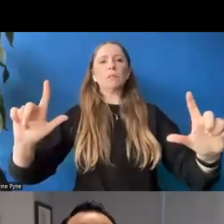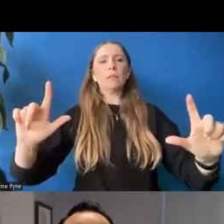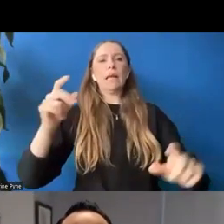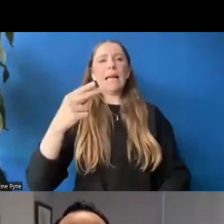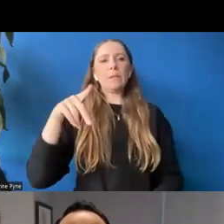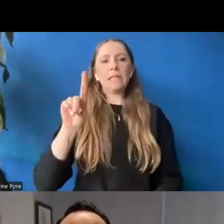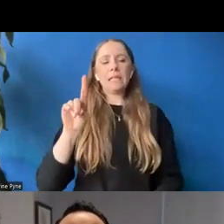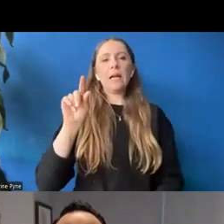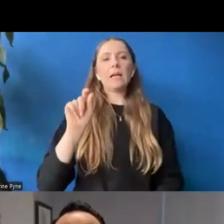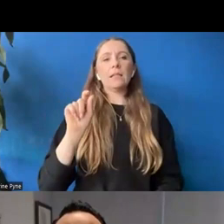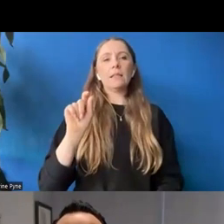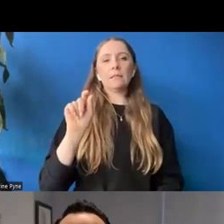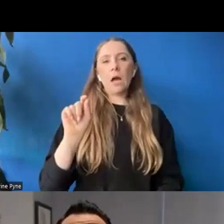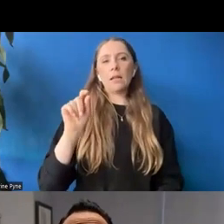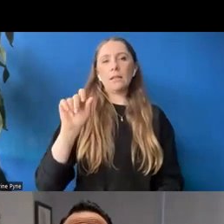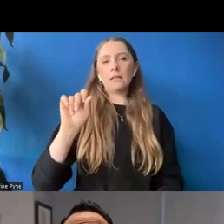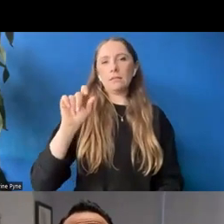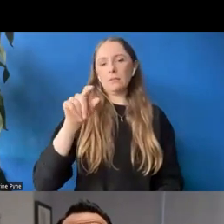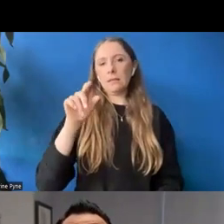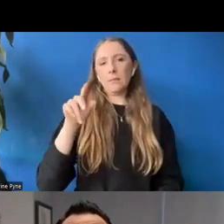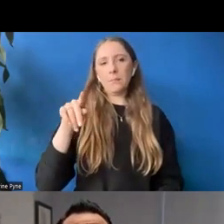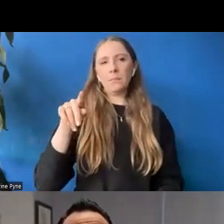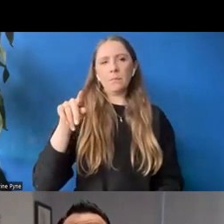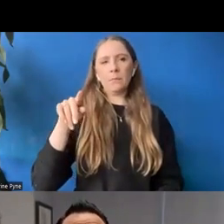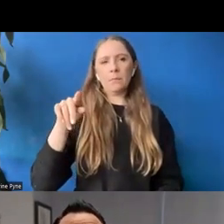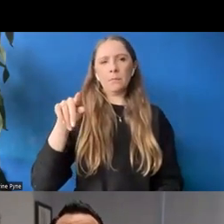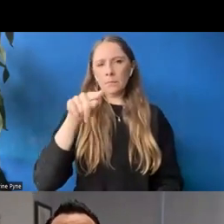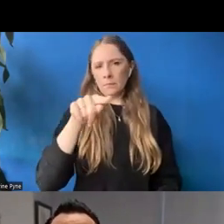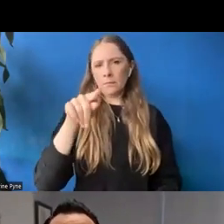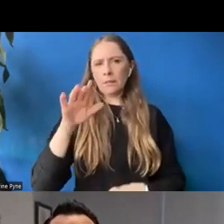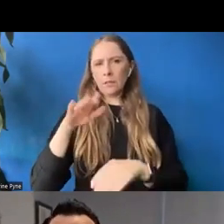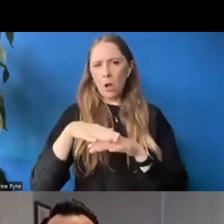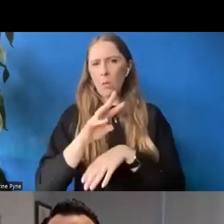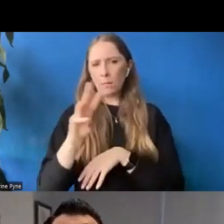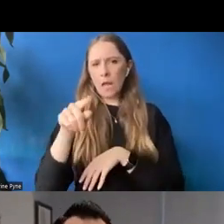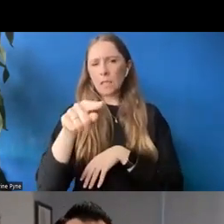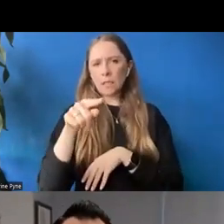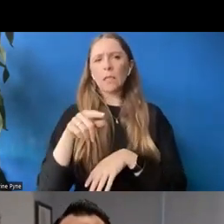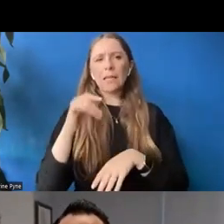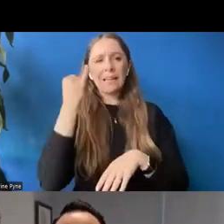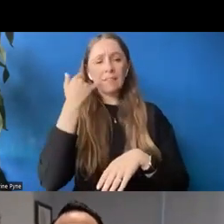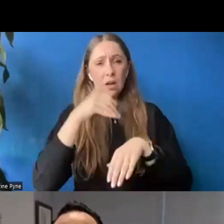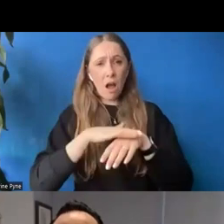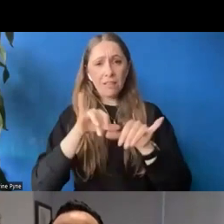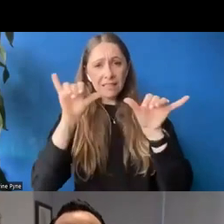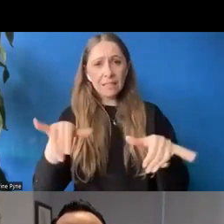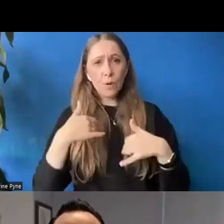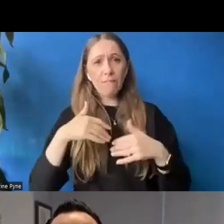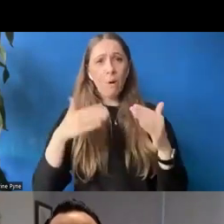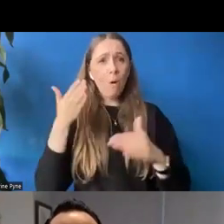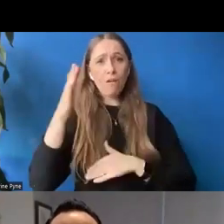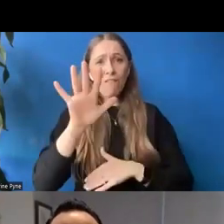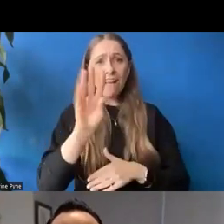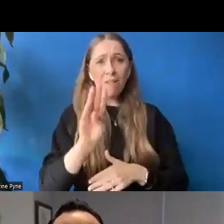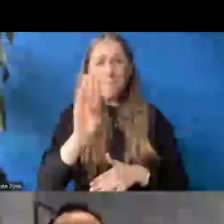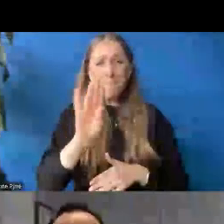/snapshot. The purpose of this product is to provide an overview of what data is available in the HPD system. So if you add it up, again, over 5 billion claims and